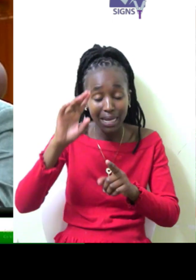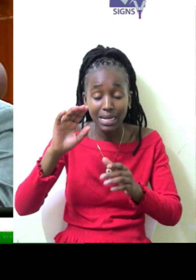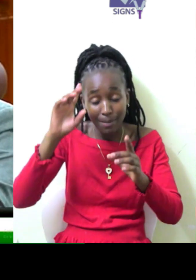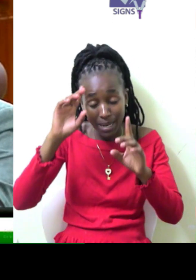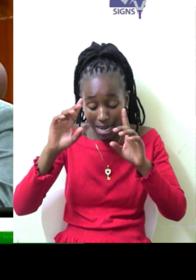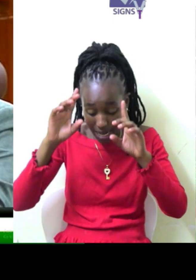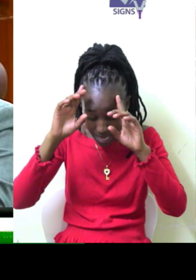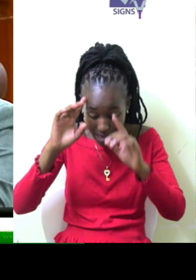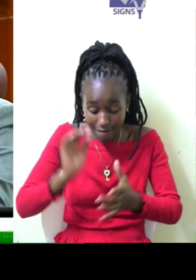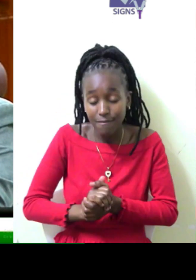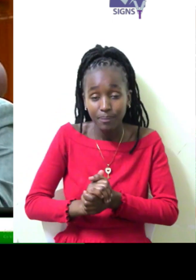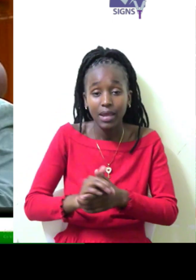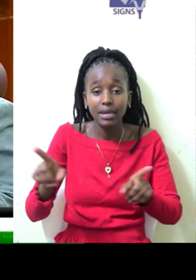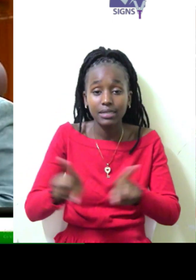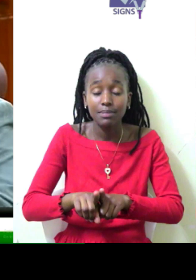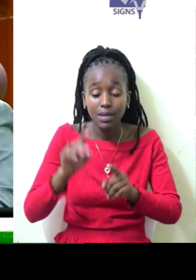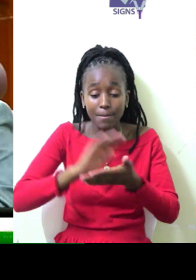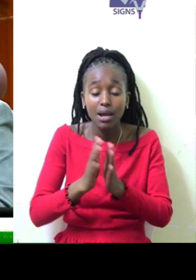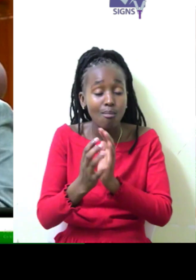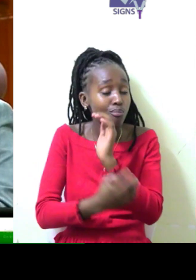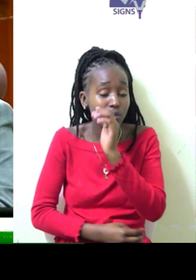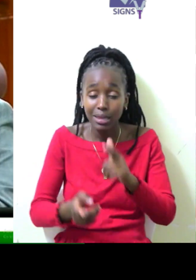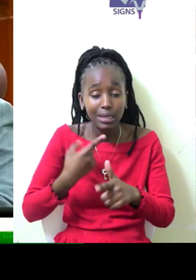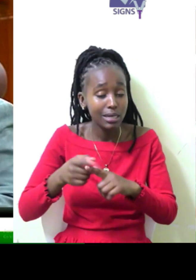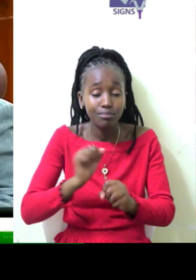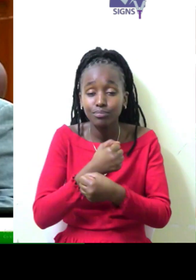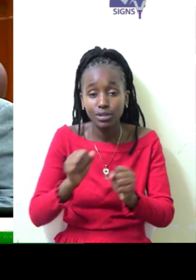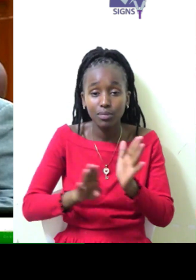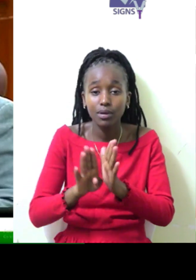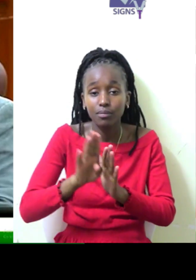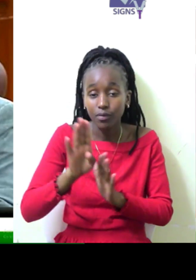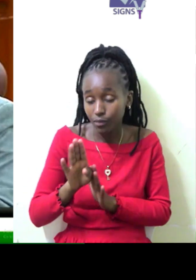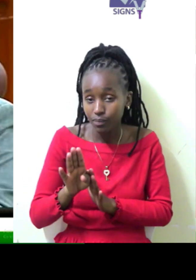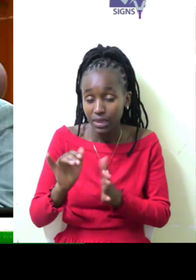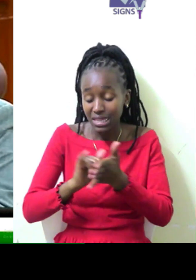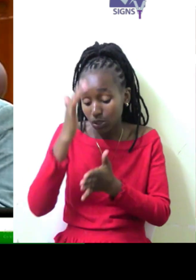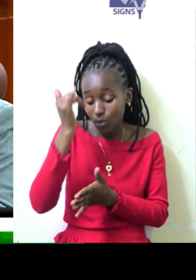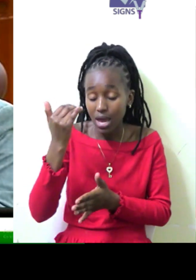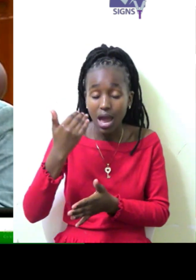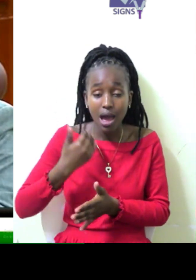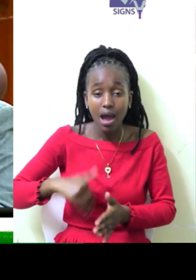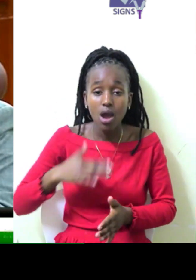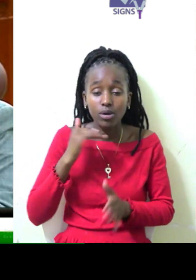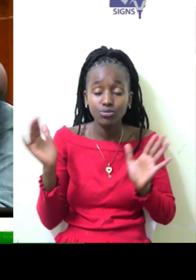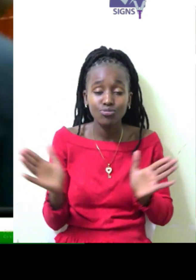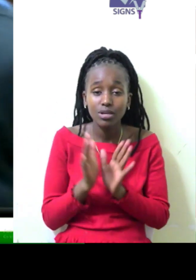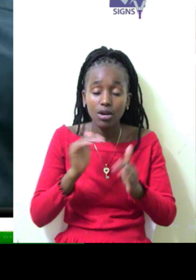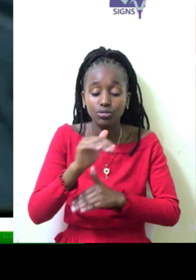Mr. Speaker. And therefore, I wish to encourage us as